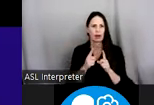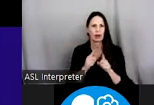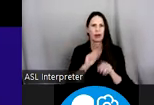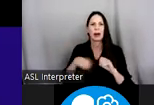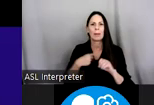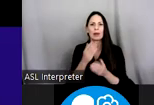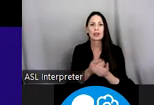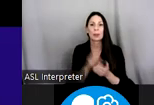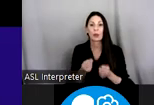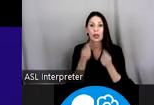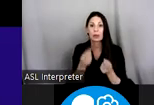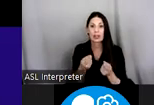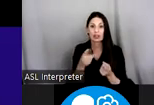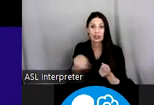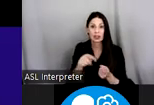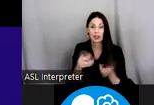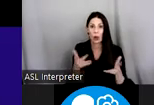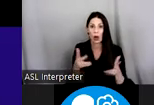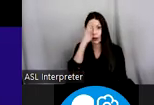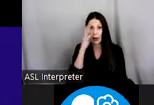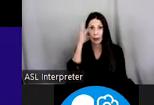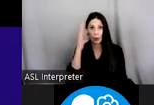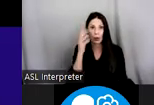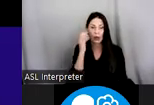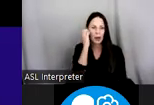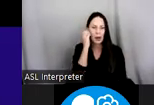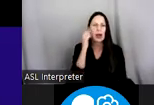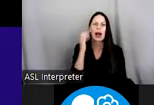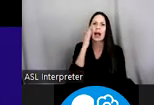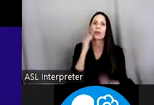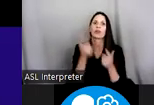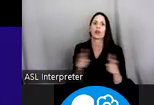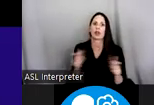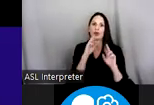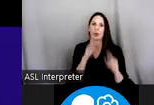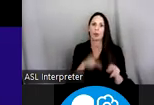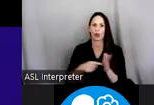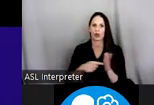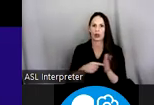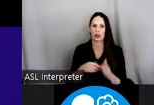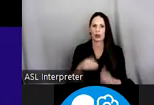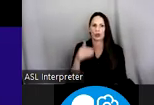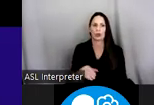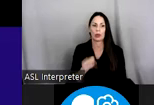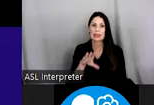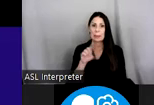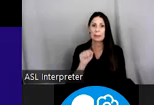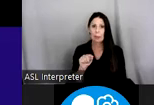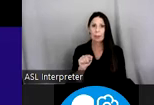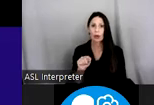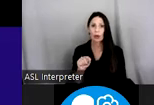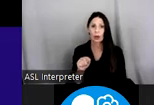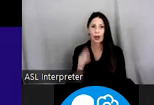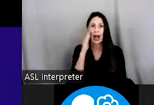recommendations you guys have already come up with. And I know there's a massive report due in September, and that's the main